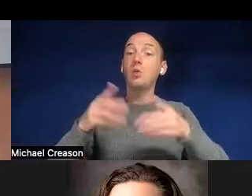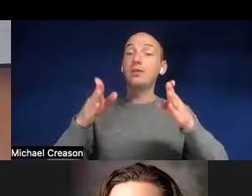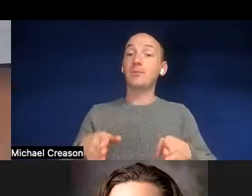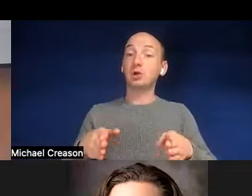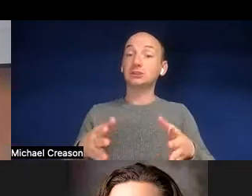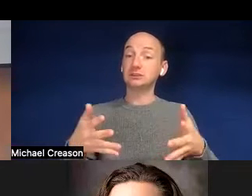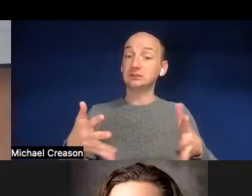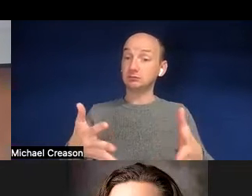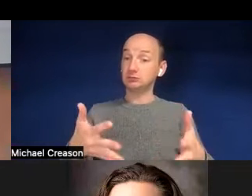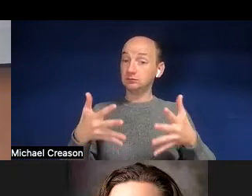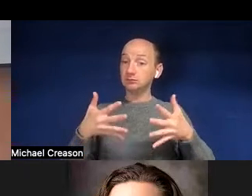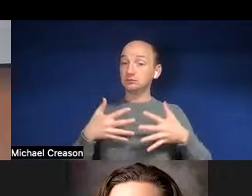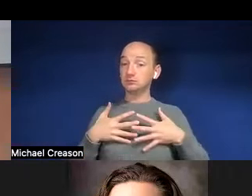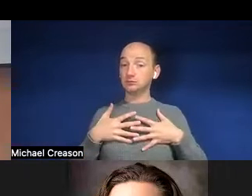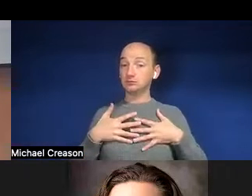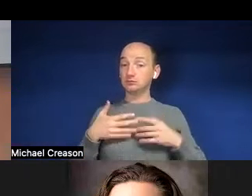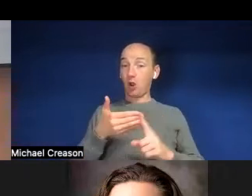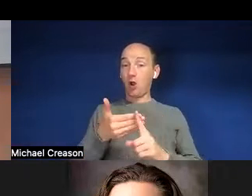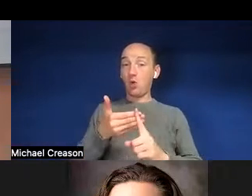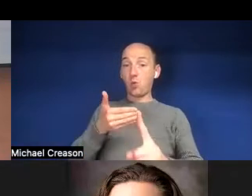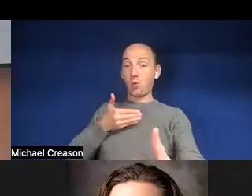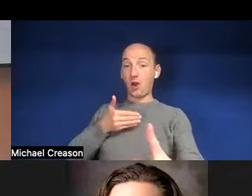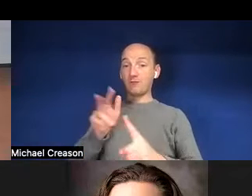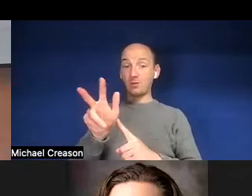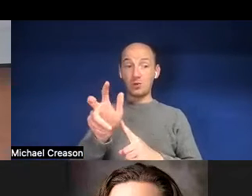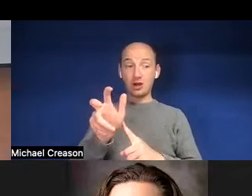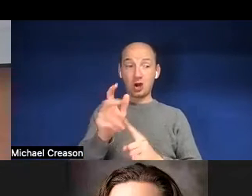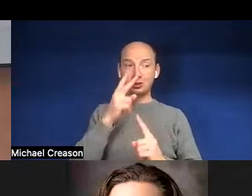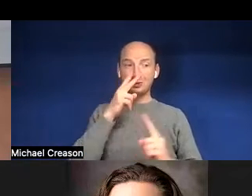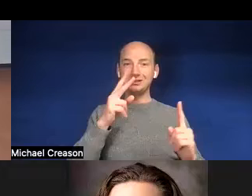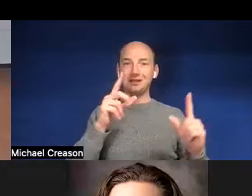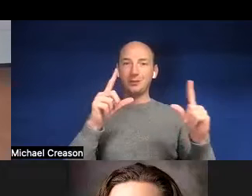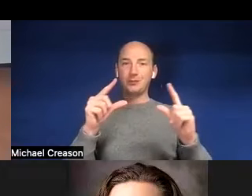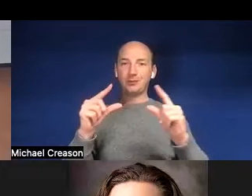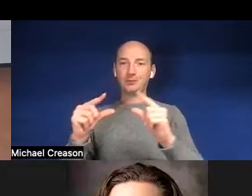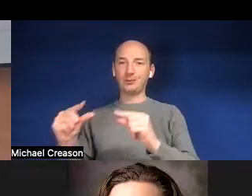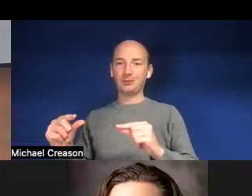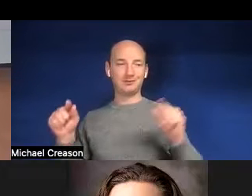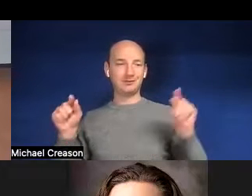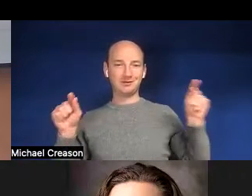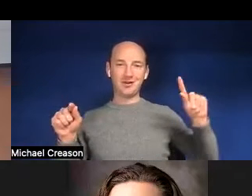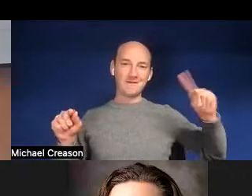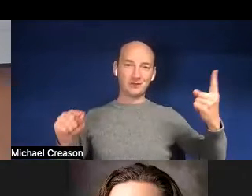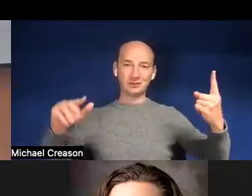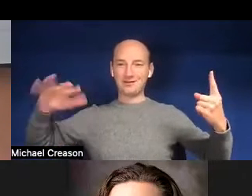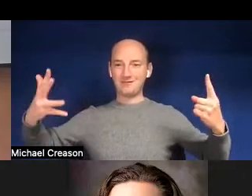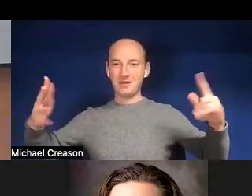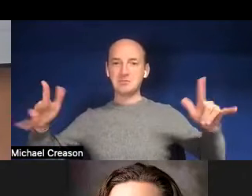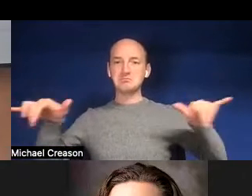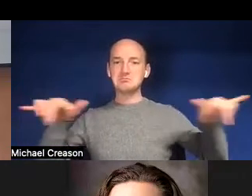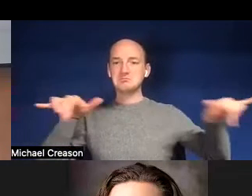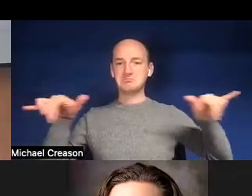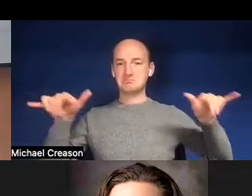towards their body, you'll see that eventually the images converge to the way it was in the beginning when the person is again at